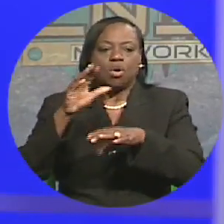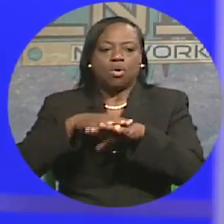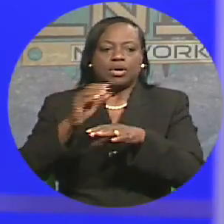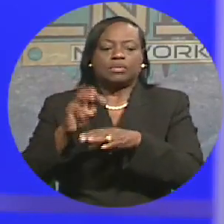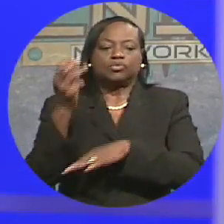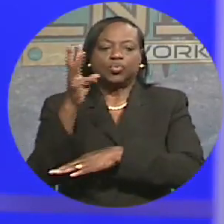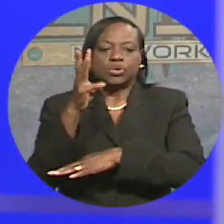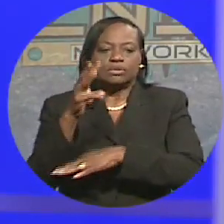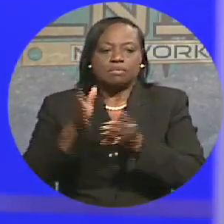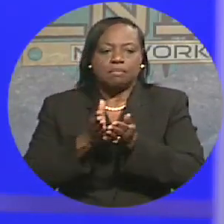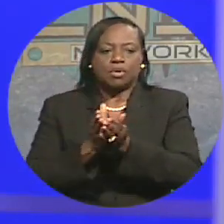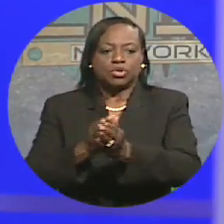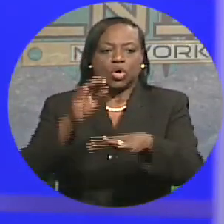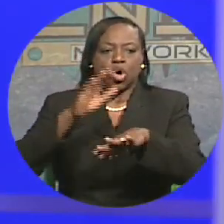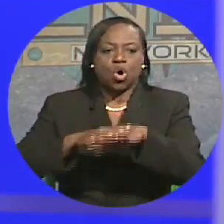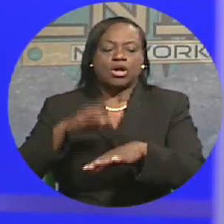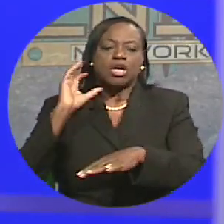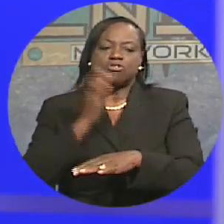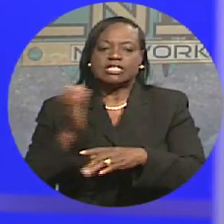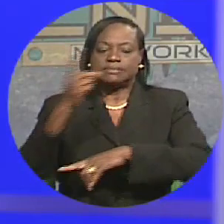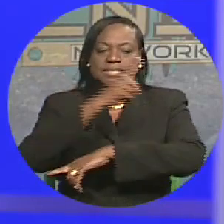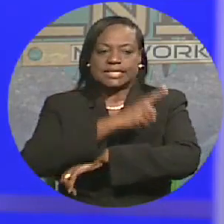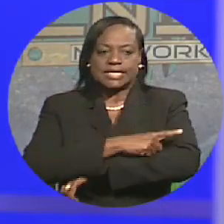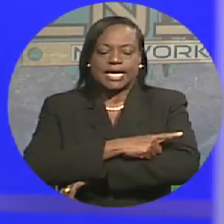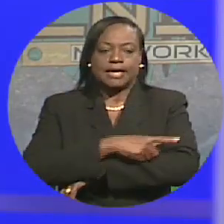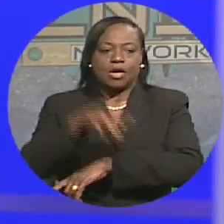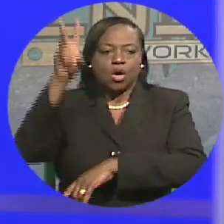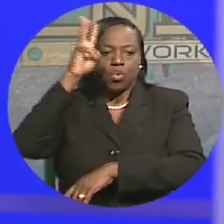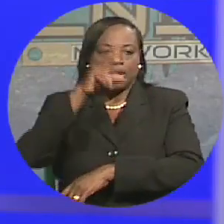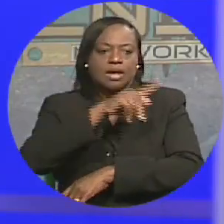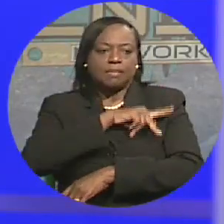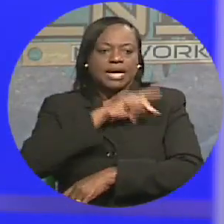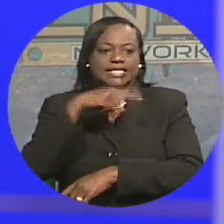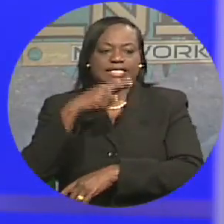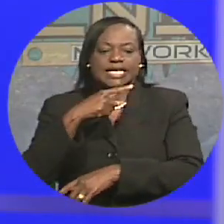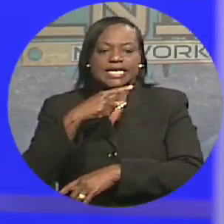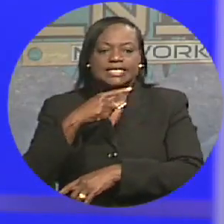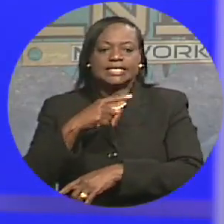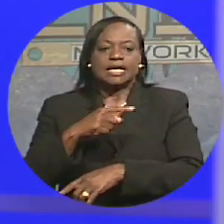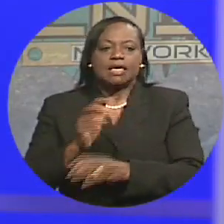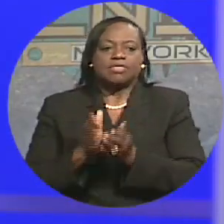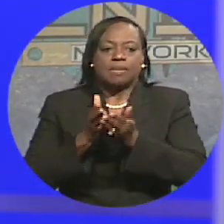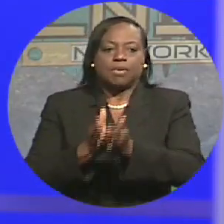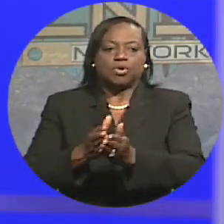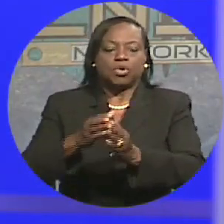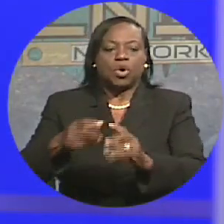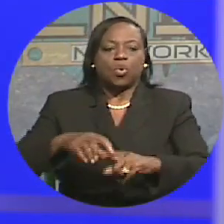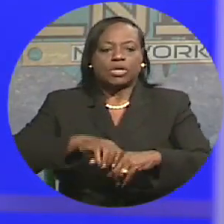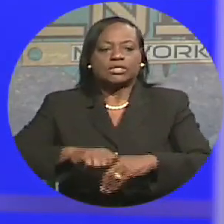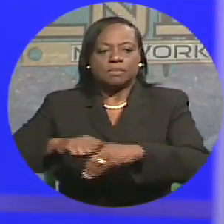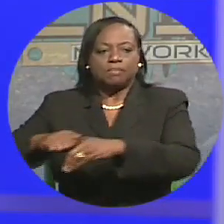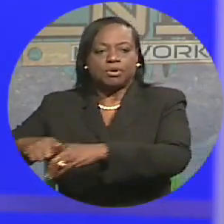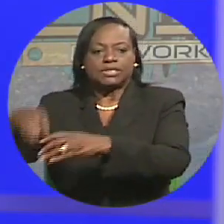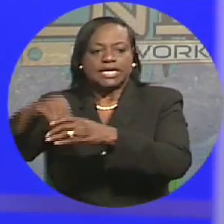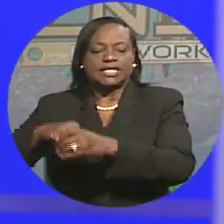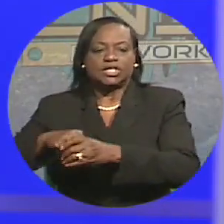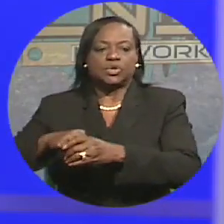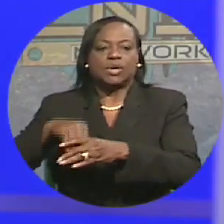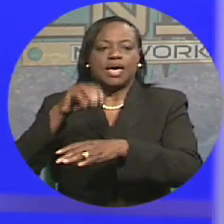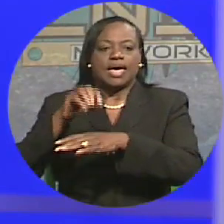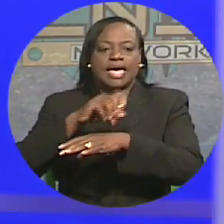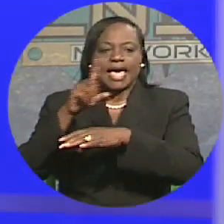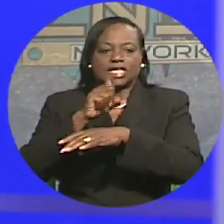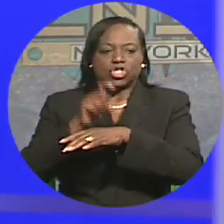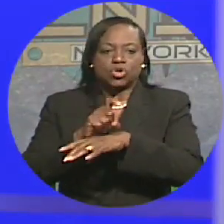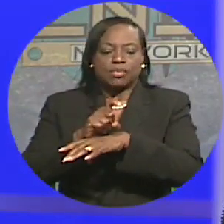Day. Immigration Director William Pratt tells ZNS News that the sloop was towed into Staniel Key and the group was housed in the schoolhouse